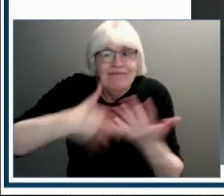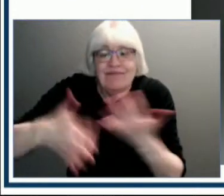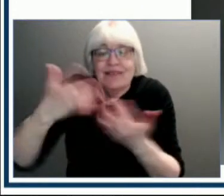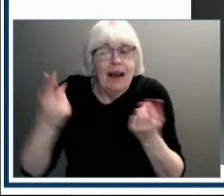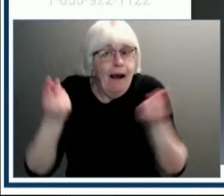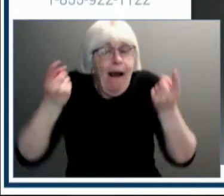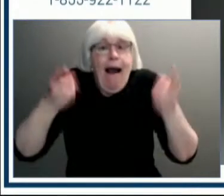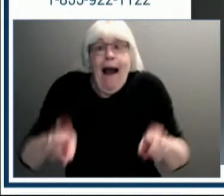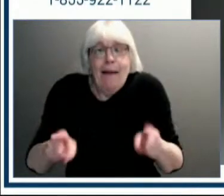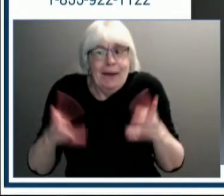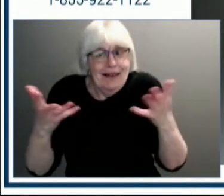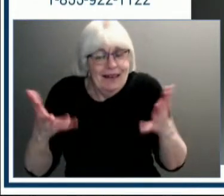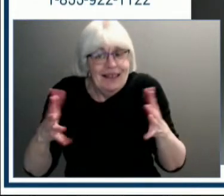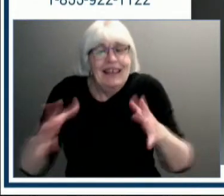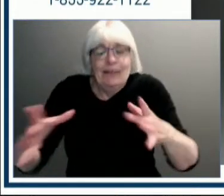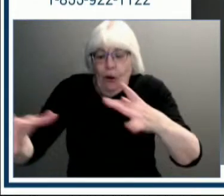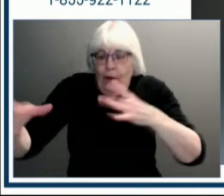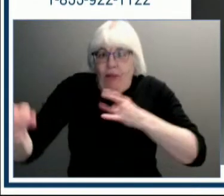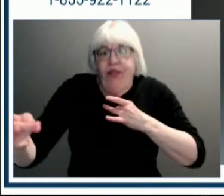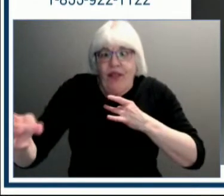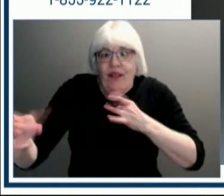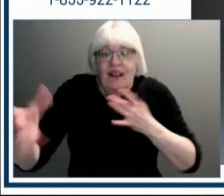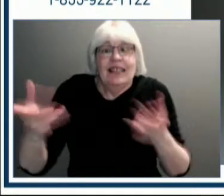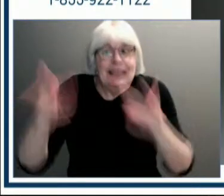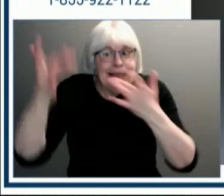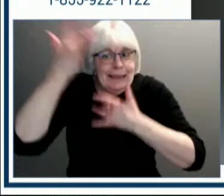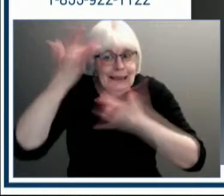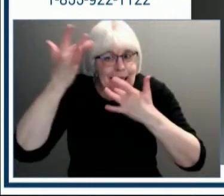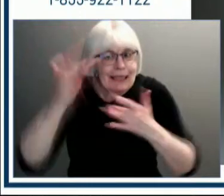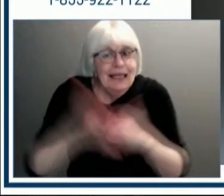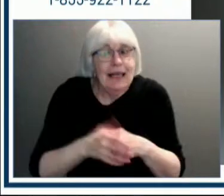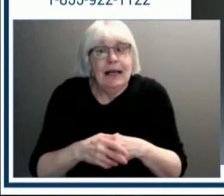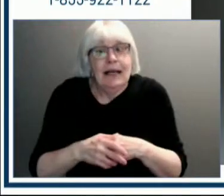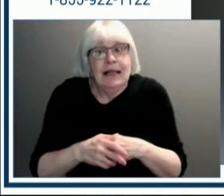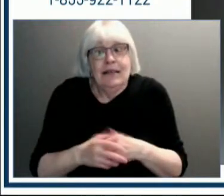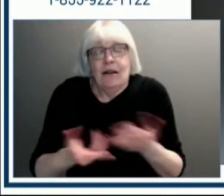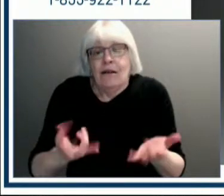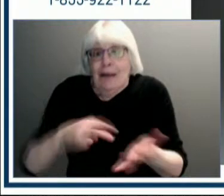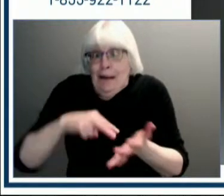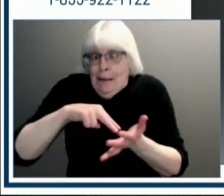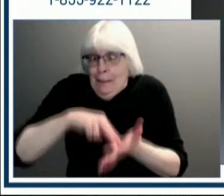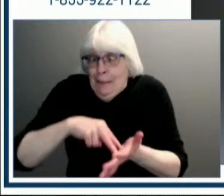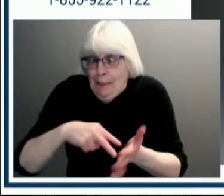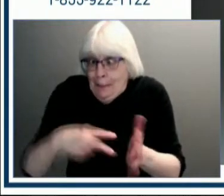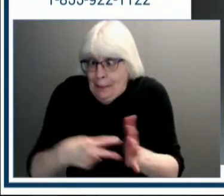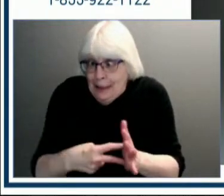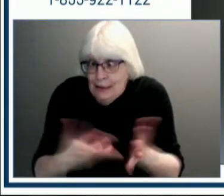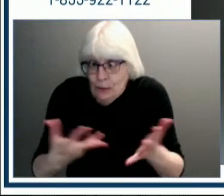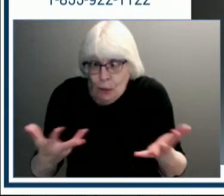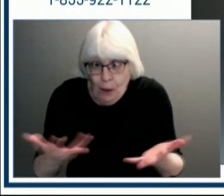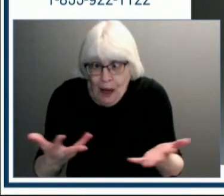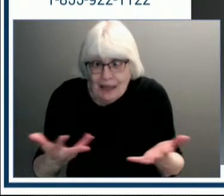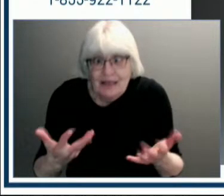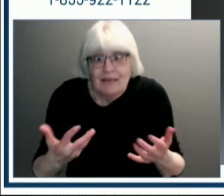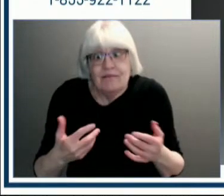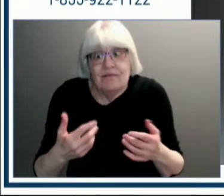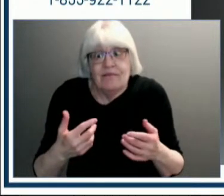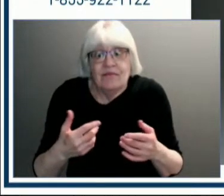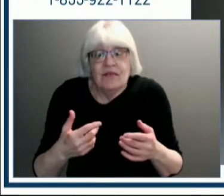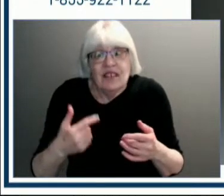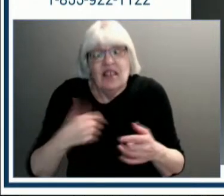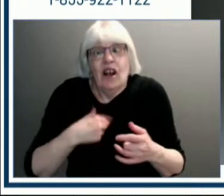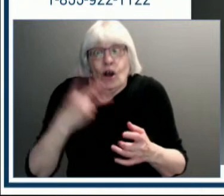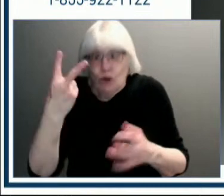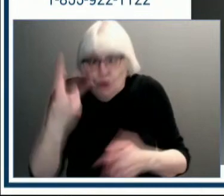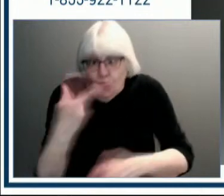So except for going to work or school, if you meet these criteria, you need to stay home and isolate. And you need to